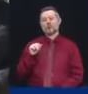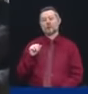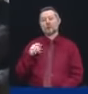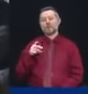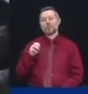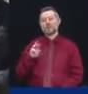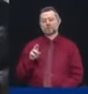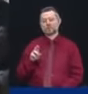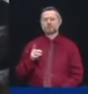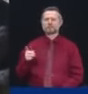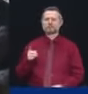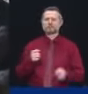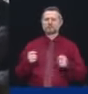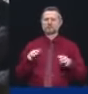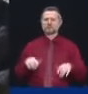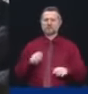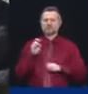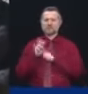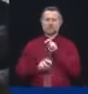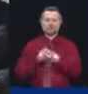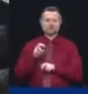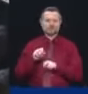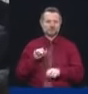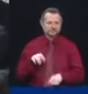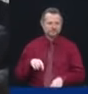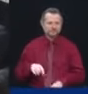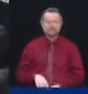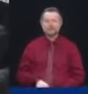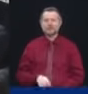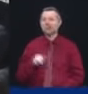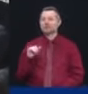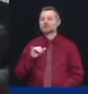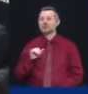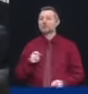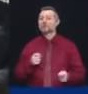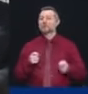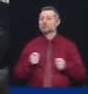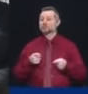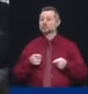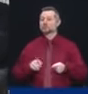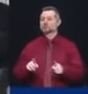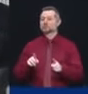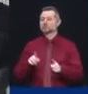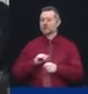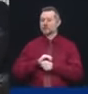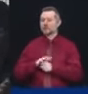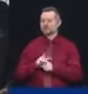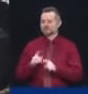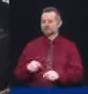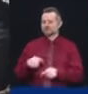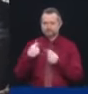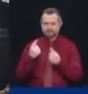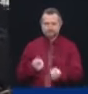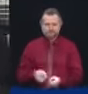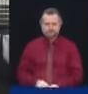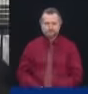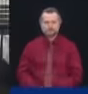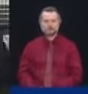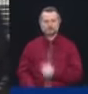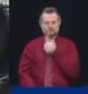management of this fair, but also management of the fair during COVID, where he has now just not